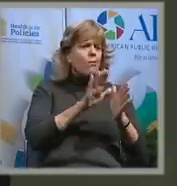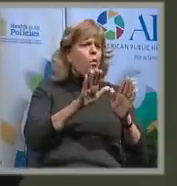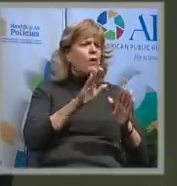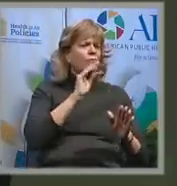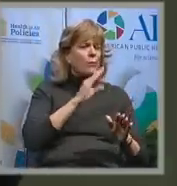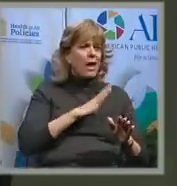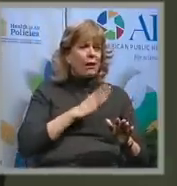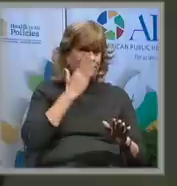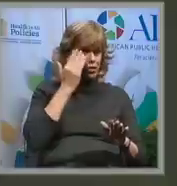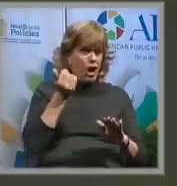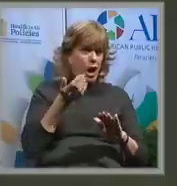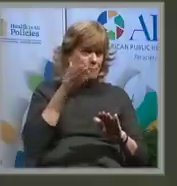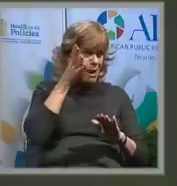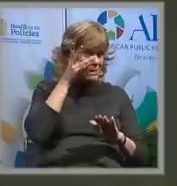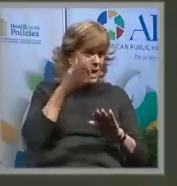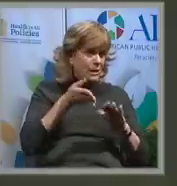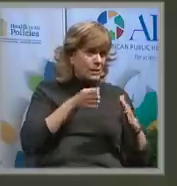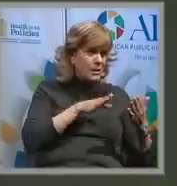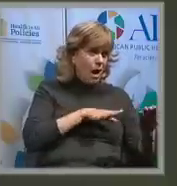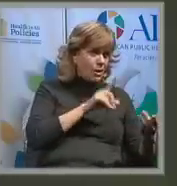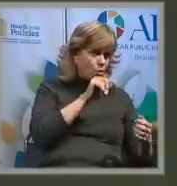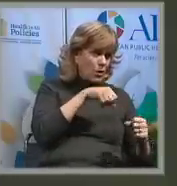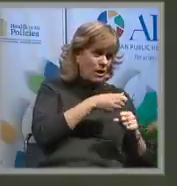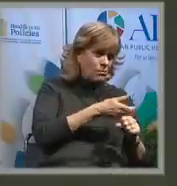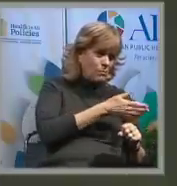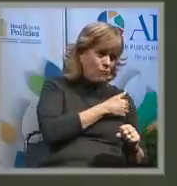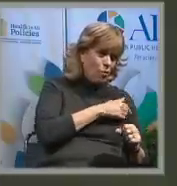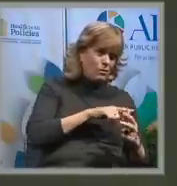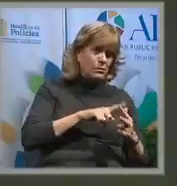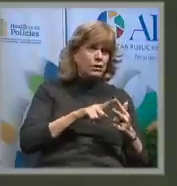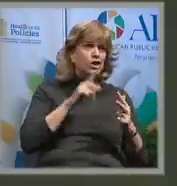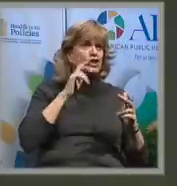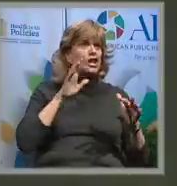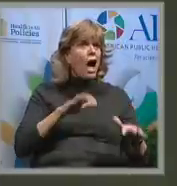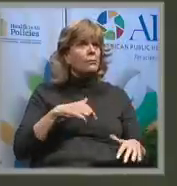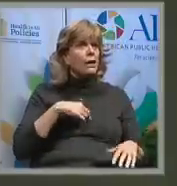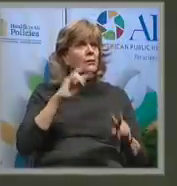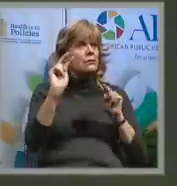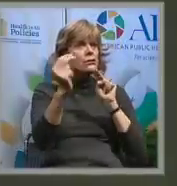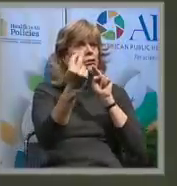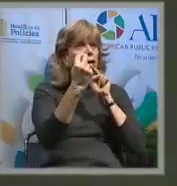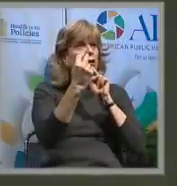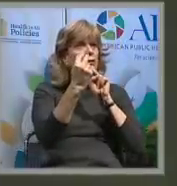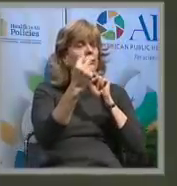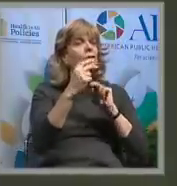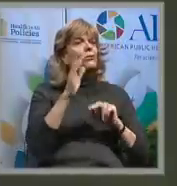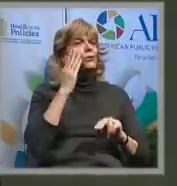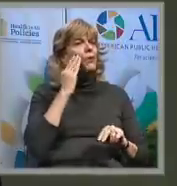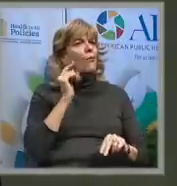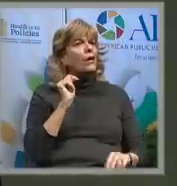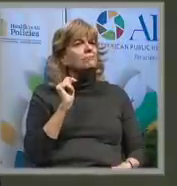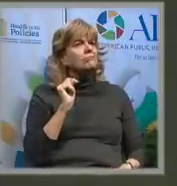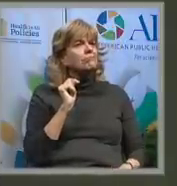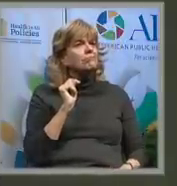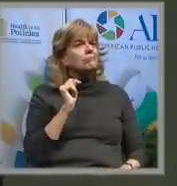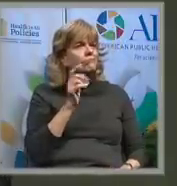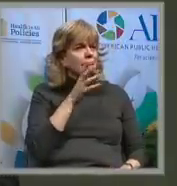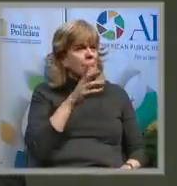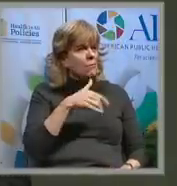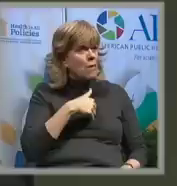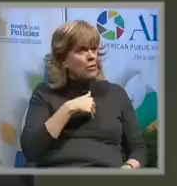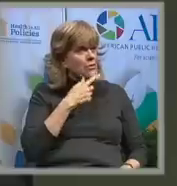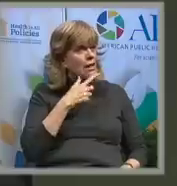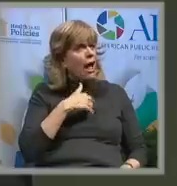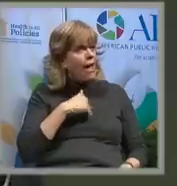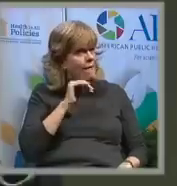wonderful man. She'd forgotten my dad had died 20 years before. And then she shocked me. She looked me right in my face and she said, you know, I have a